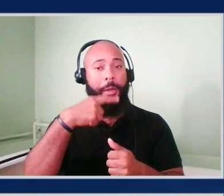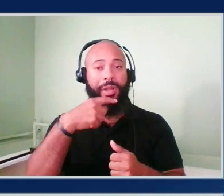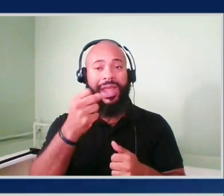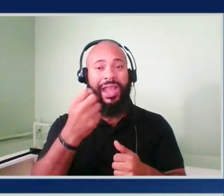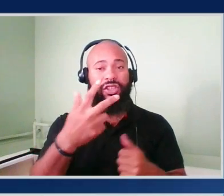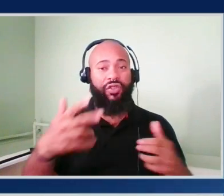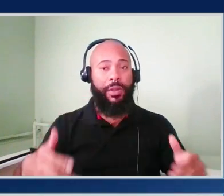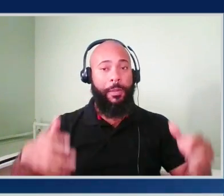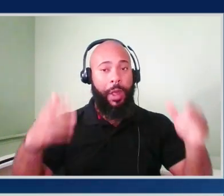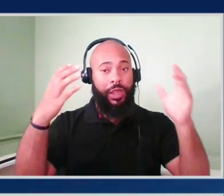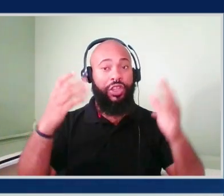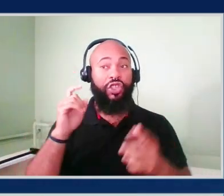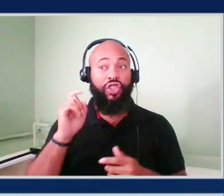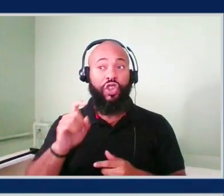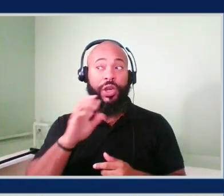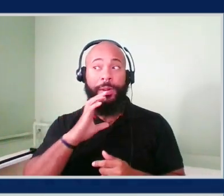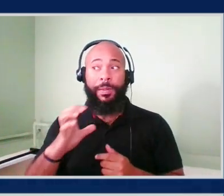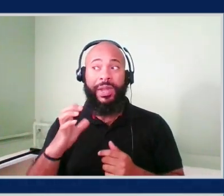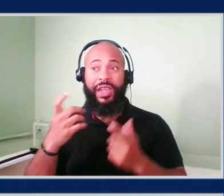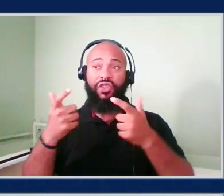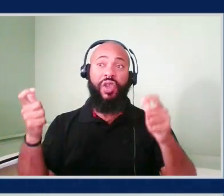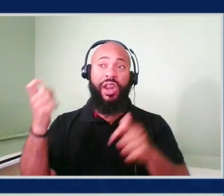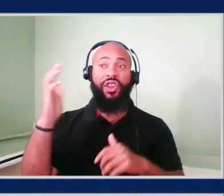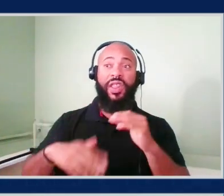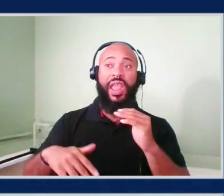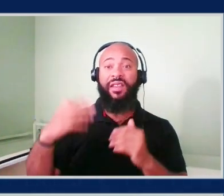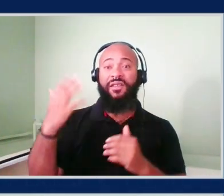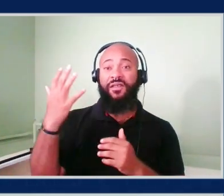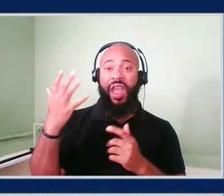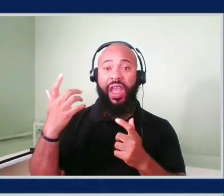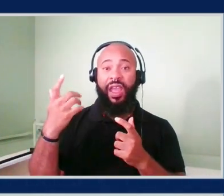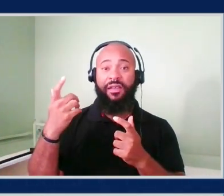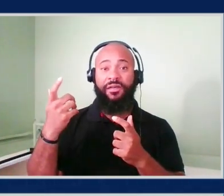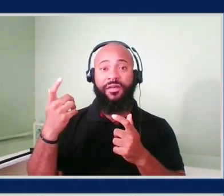5 objects deleted, it forms an alarm. And the S3,